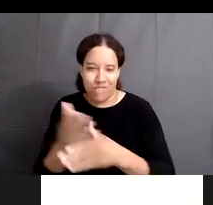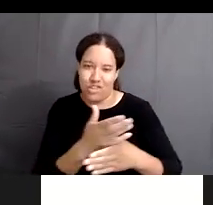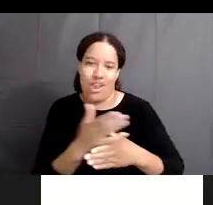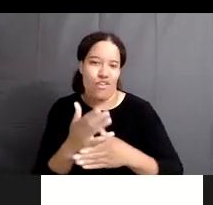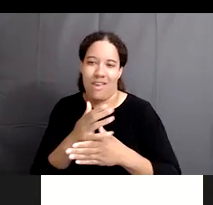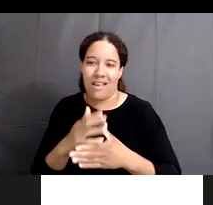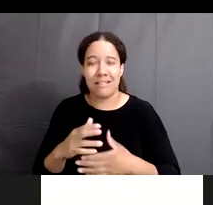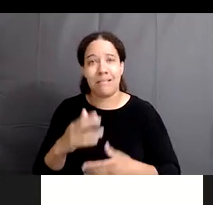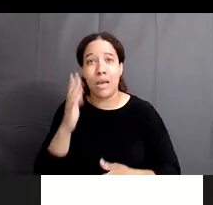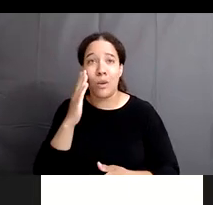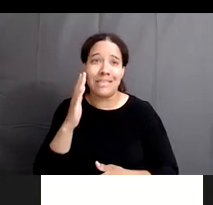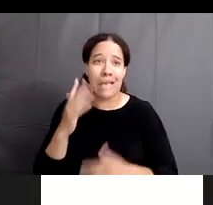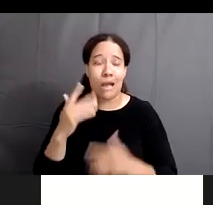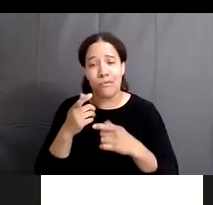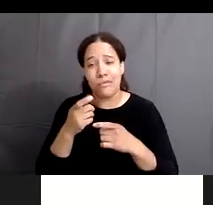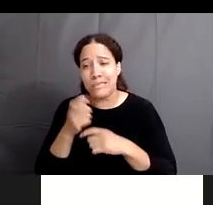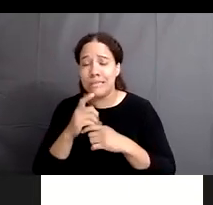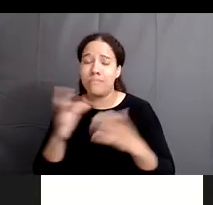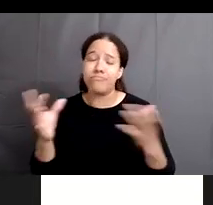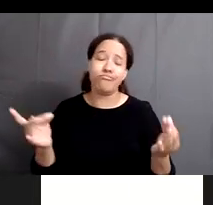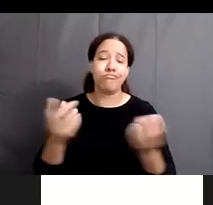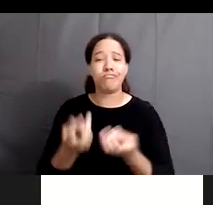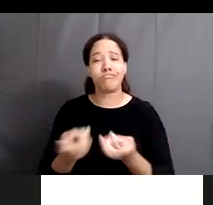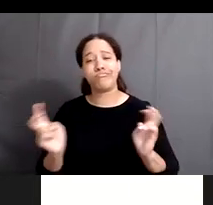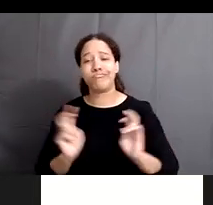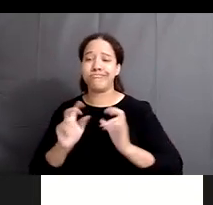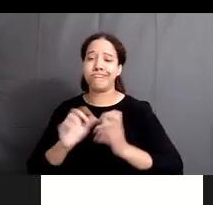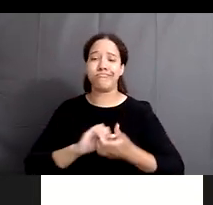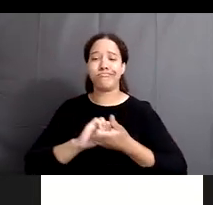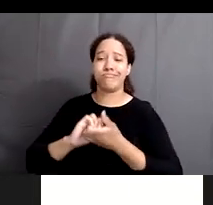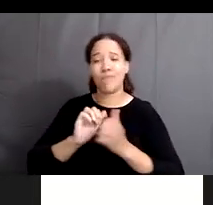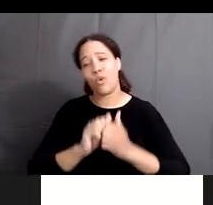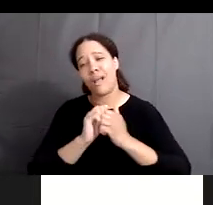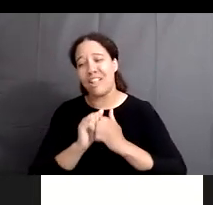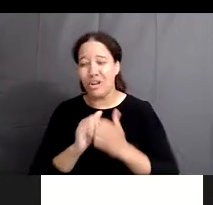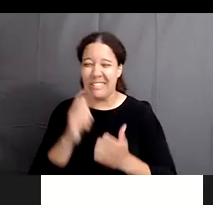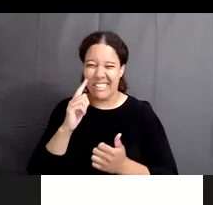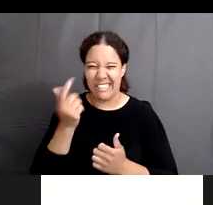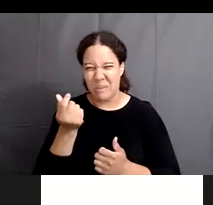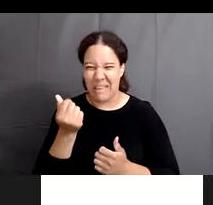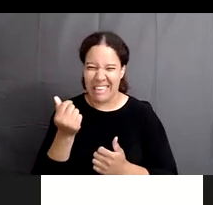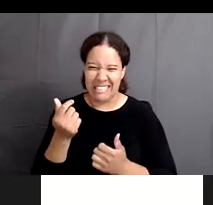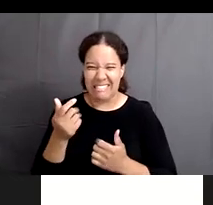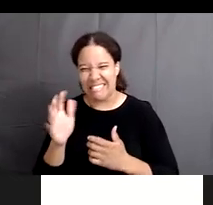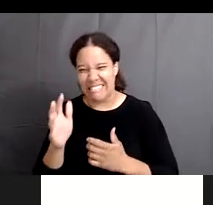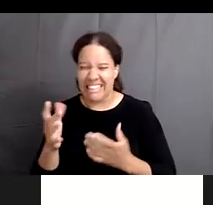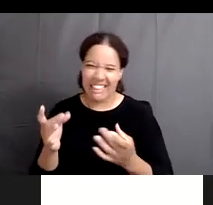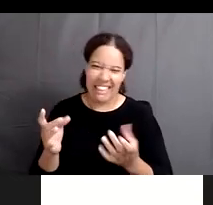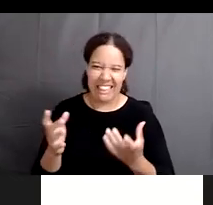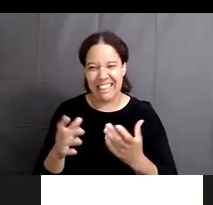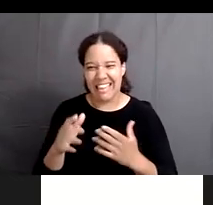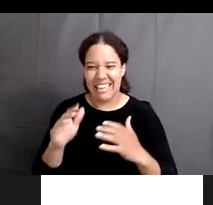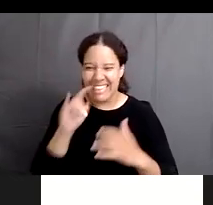of kumbaya-ish, which it can be, I guess, in some respects. But ultimately, it's about